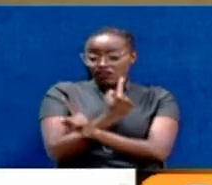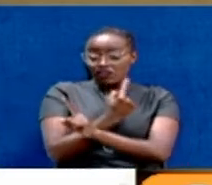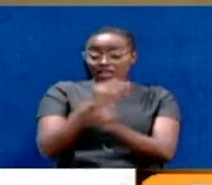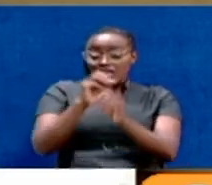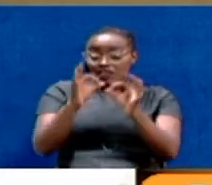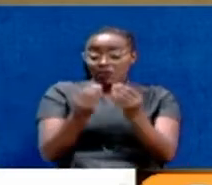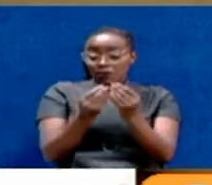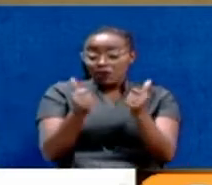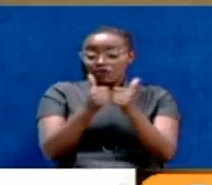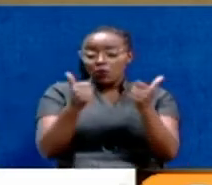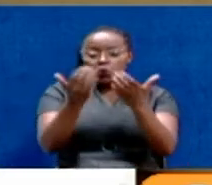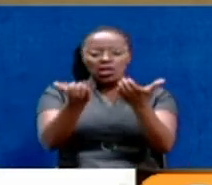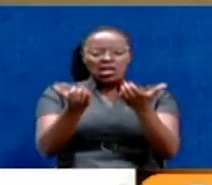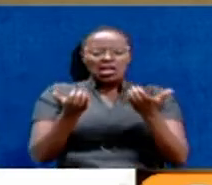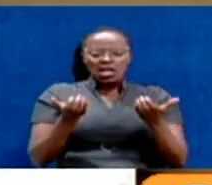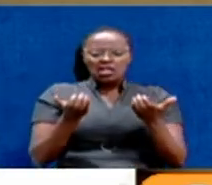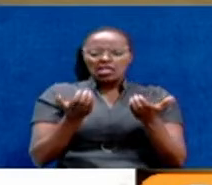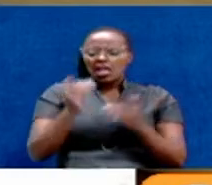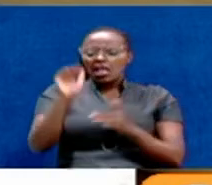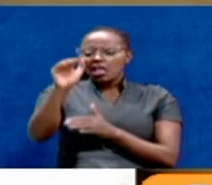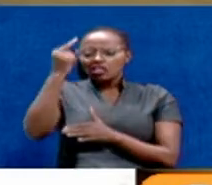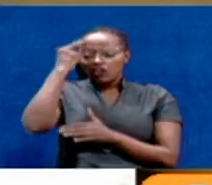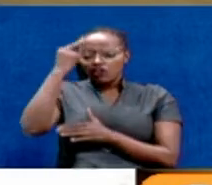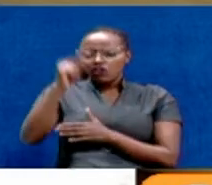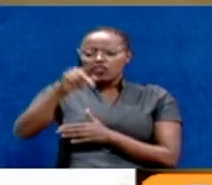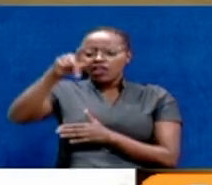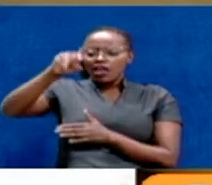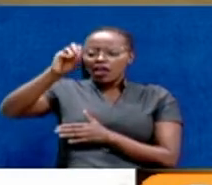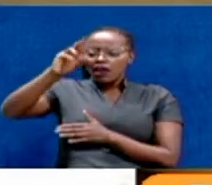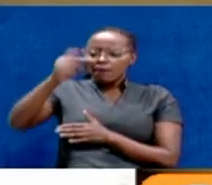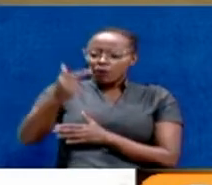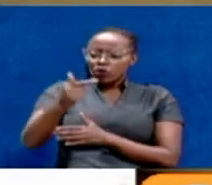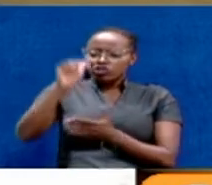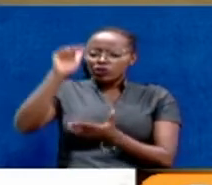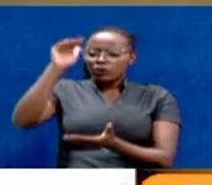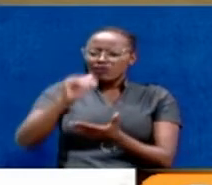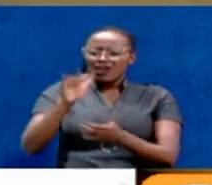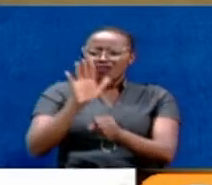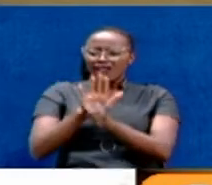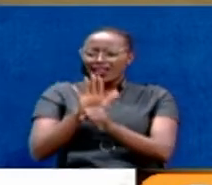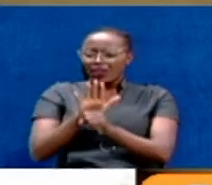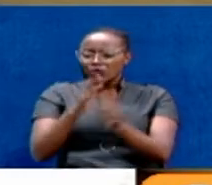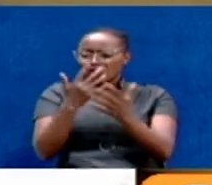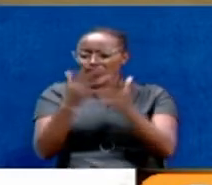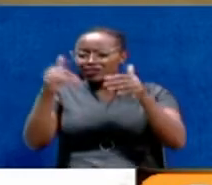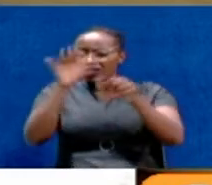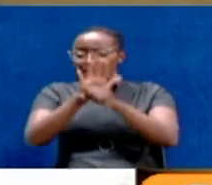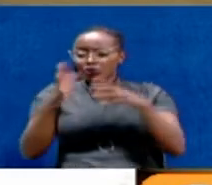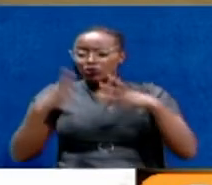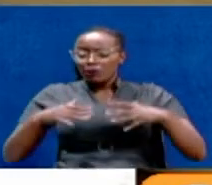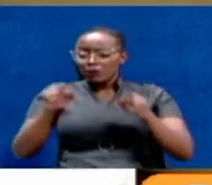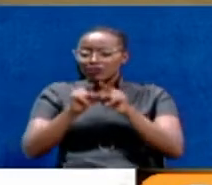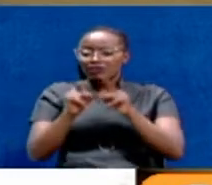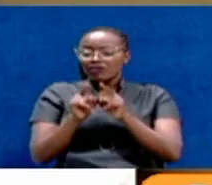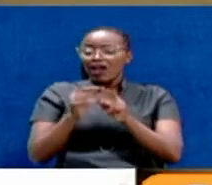addressed, then there will be no need for calling for report congestion or congestion will not arise if there is a certain level of efficiency